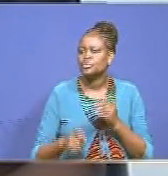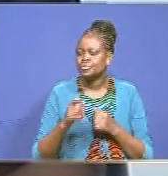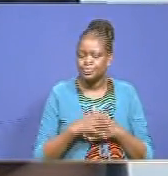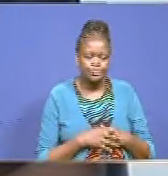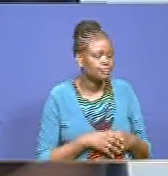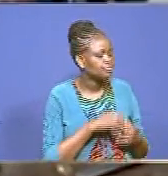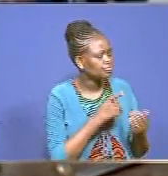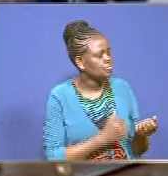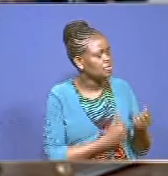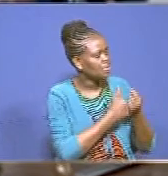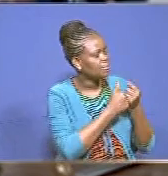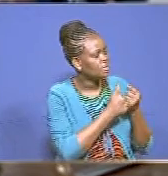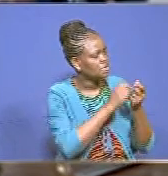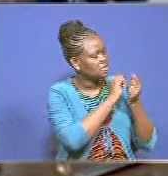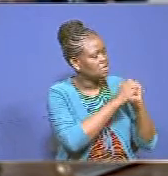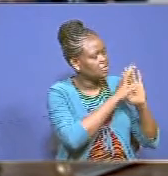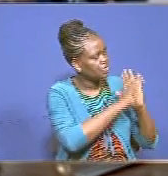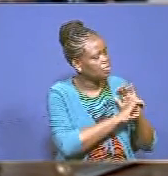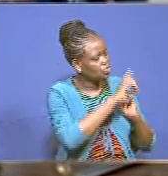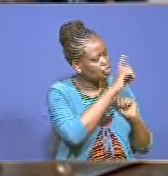do you support a change of the constitution?